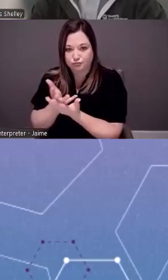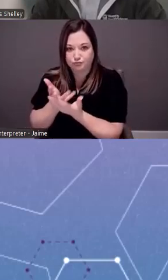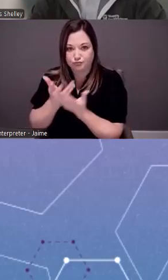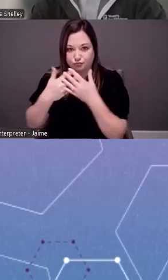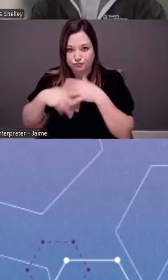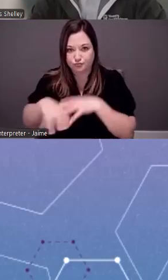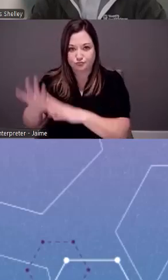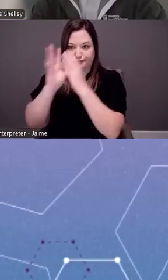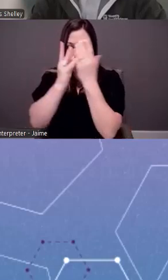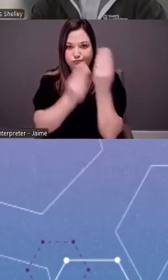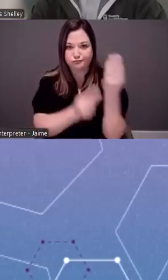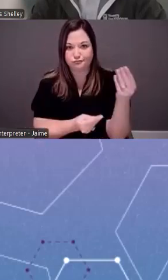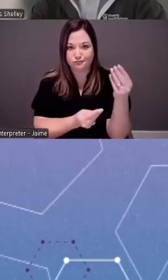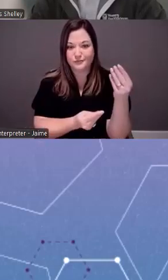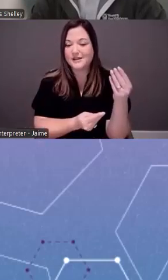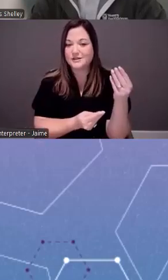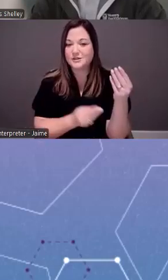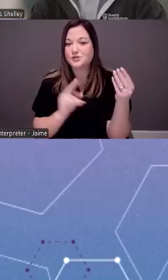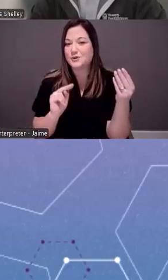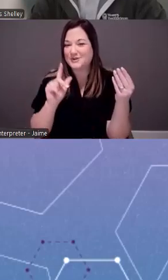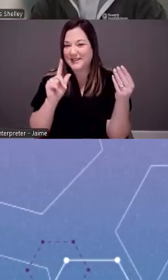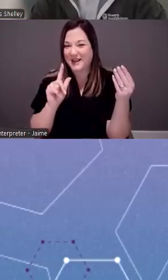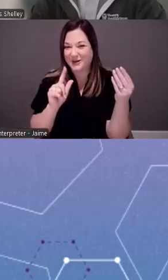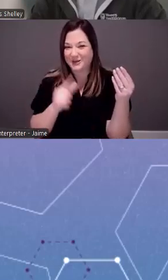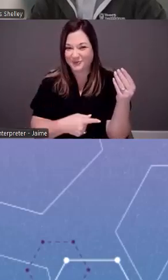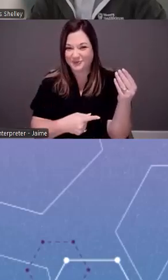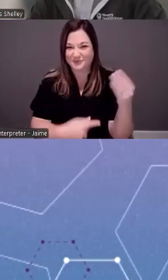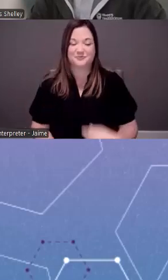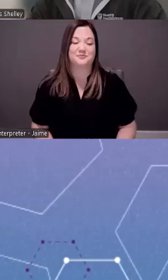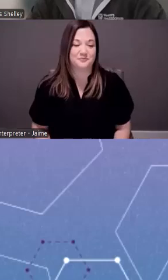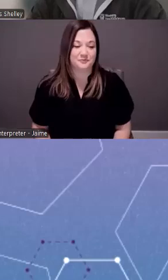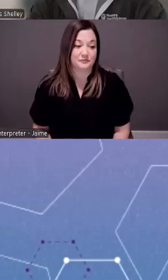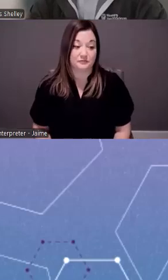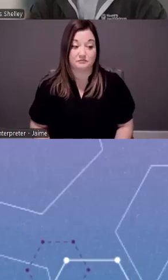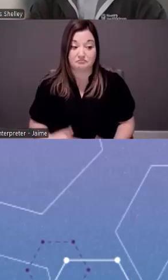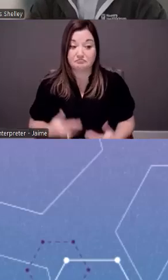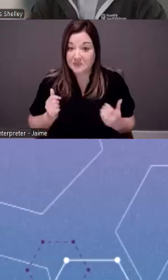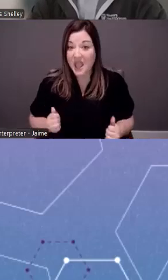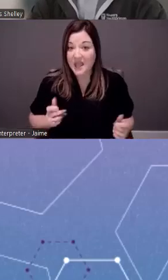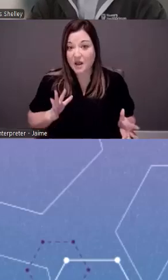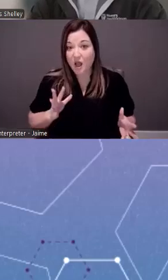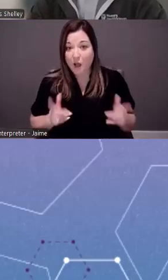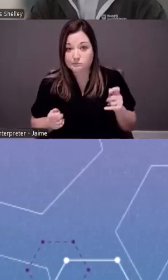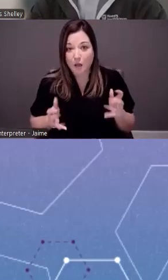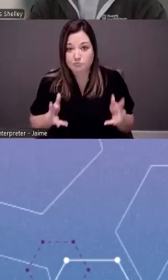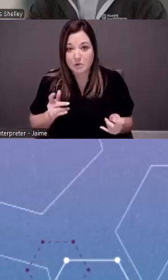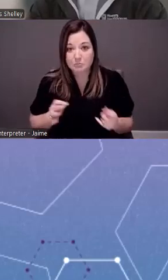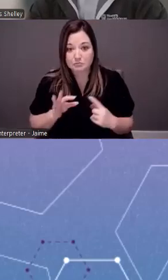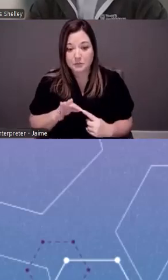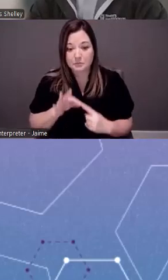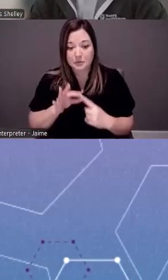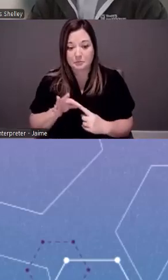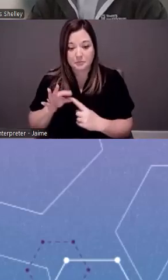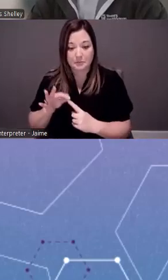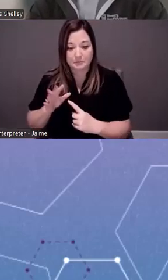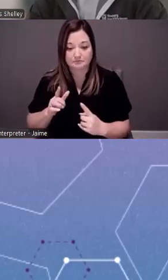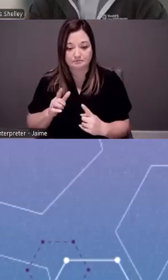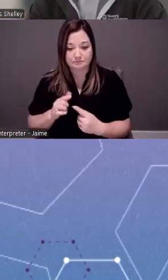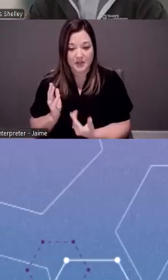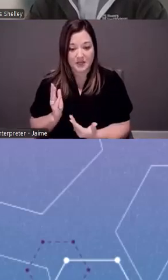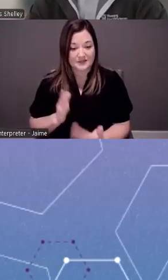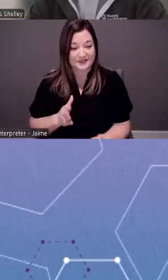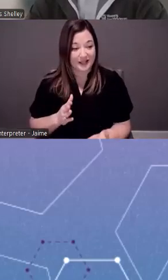a newsletter. And it can be customized in various ways, such as the delivery date